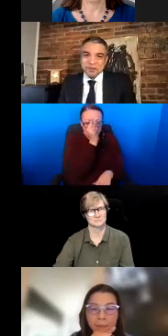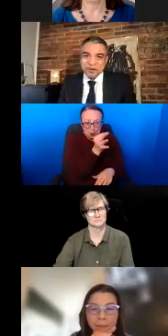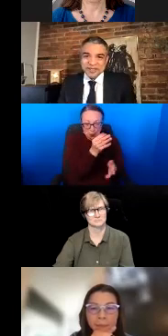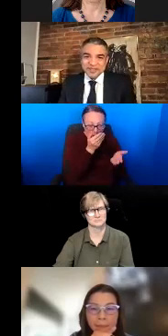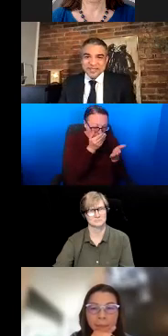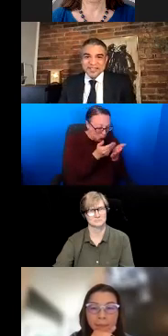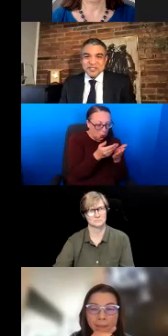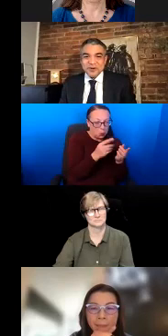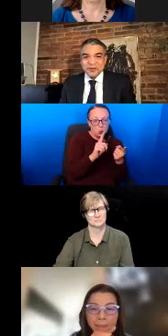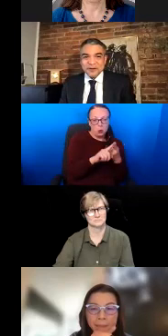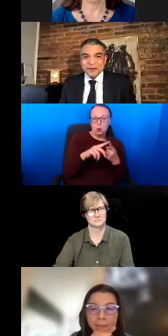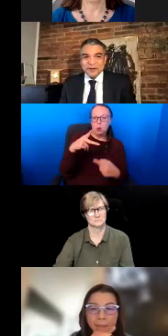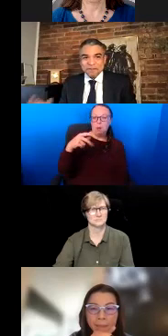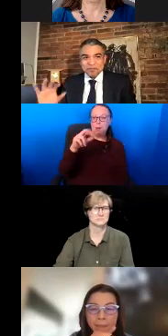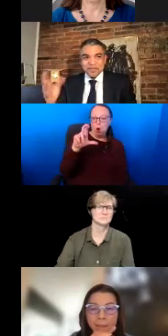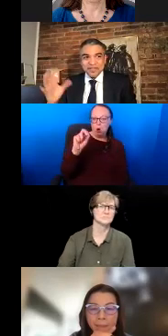pars opercularis. So,